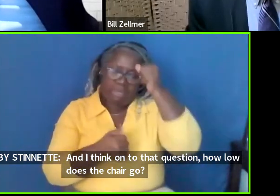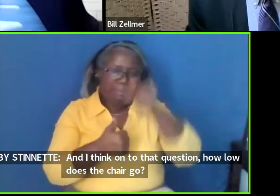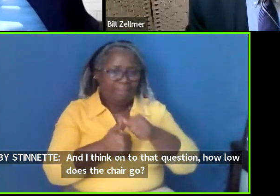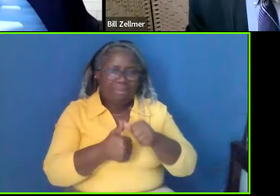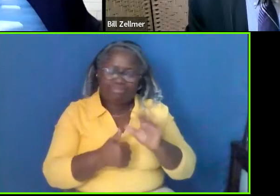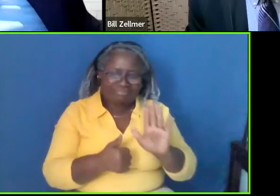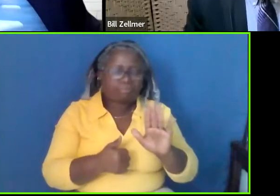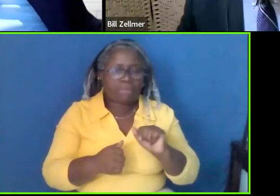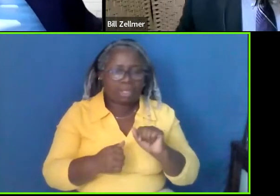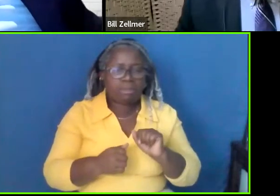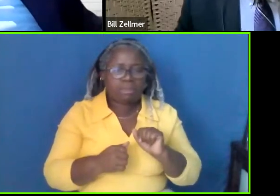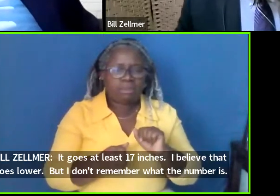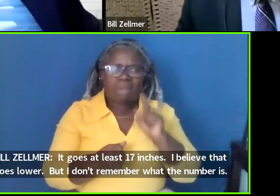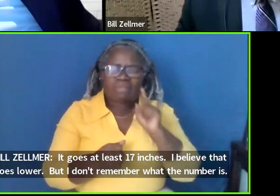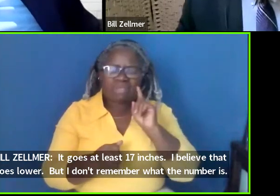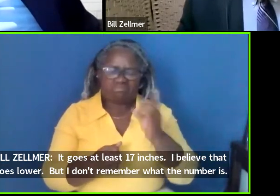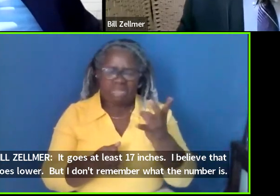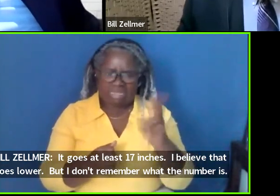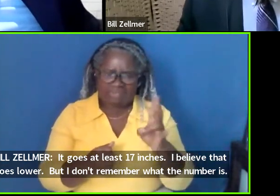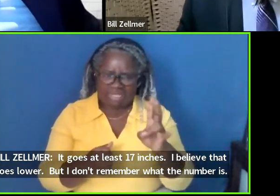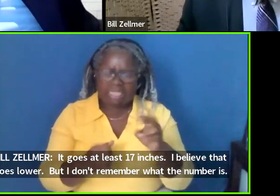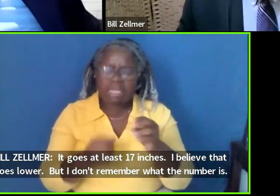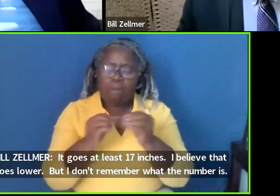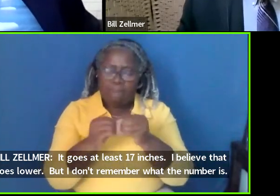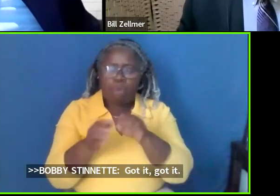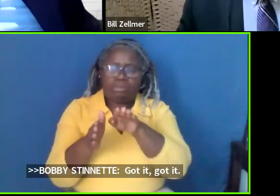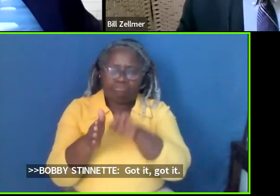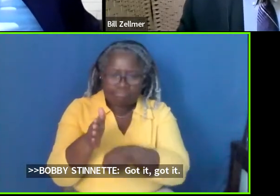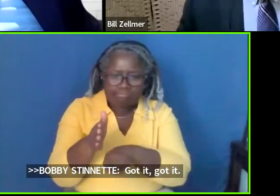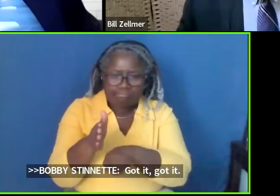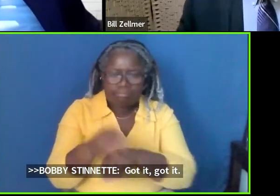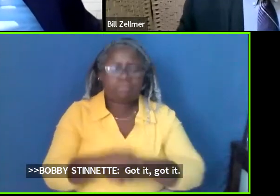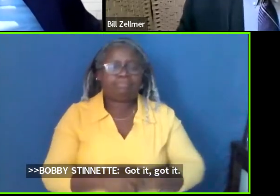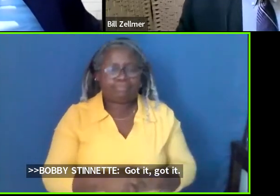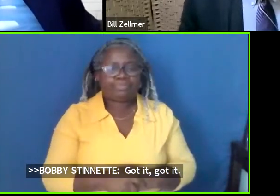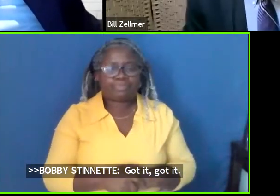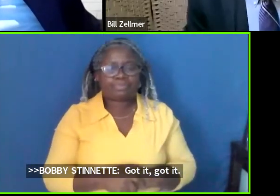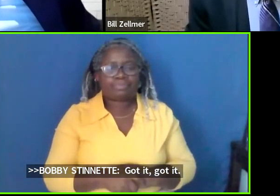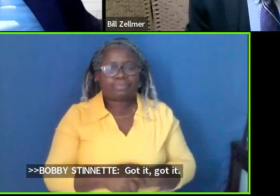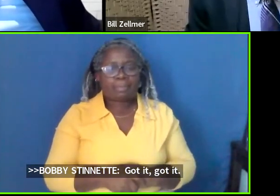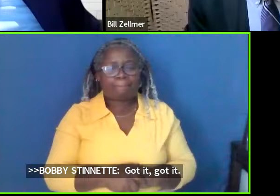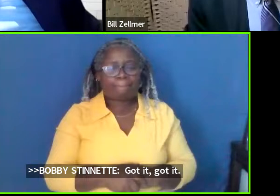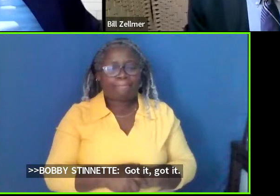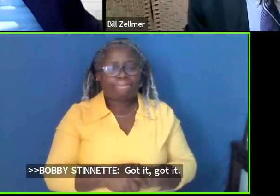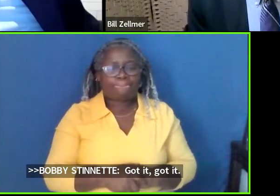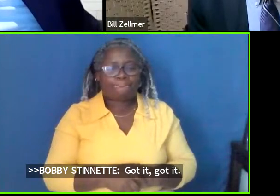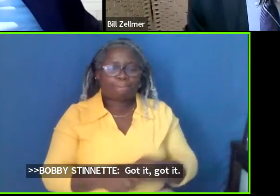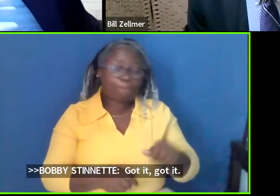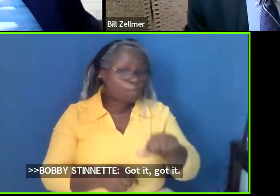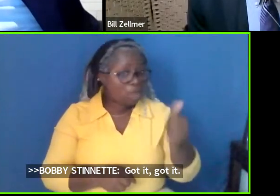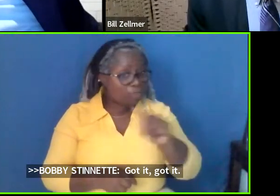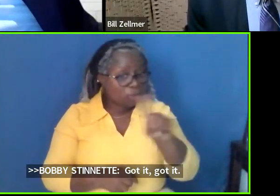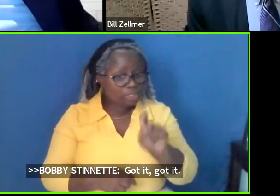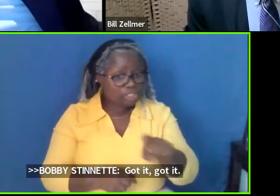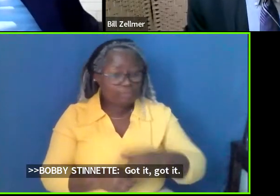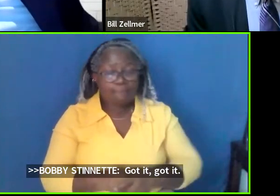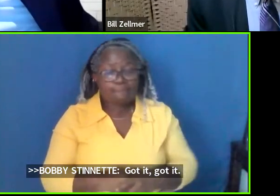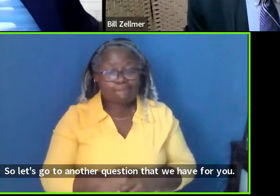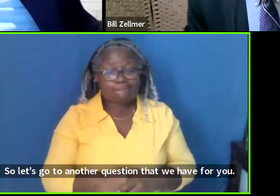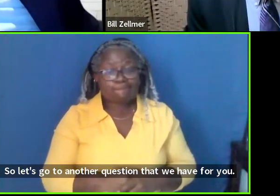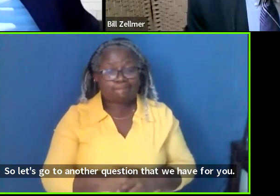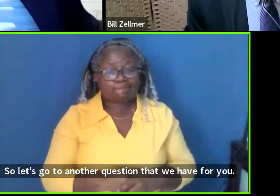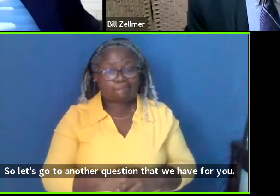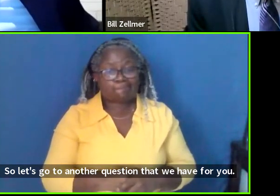it. Okay, so let's go to another question that we have for you. So do you have space for